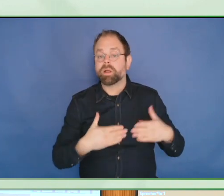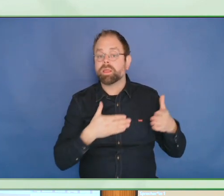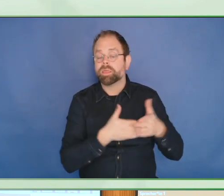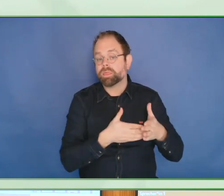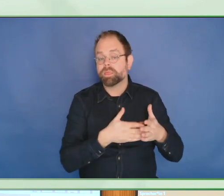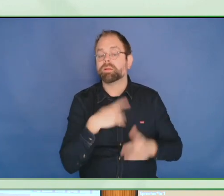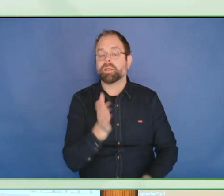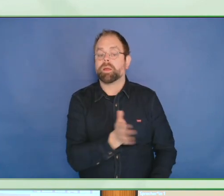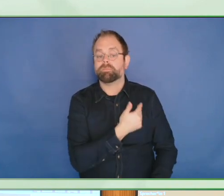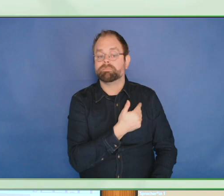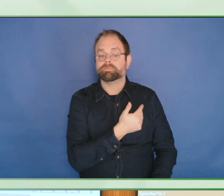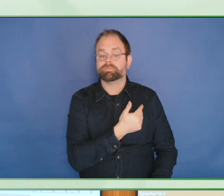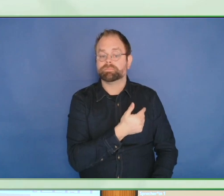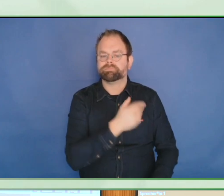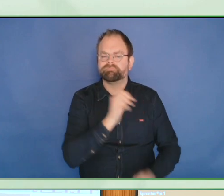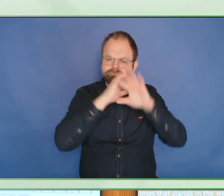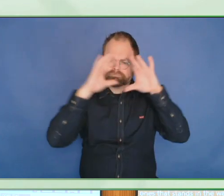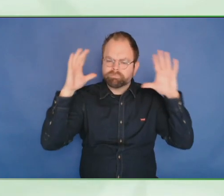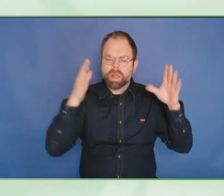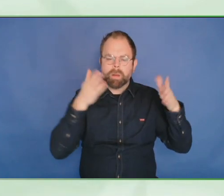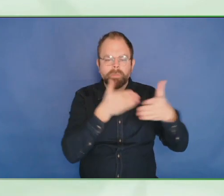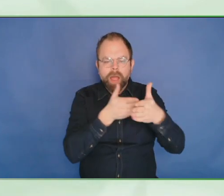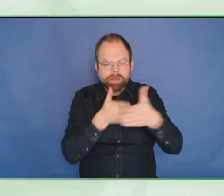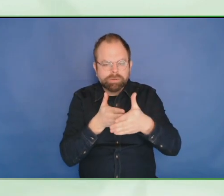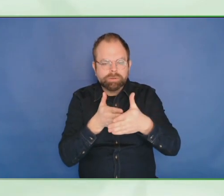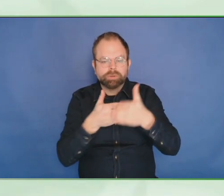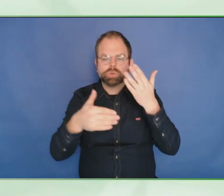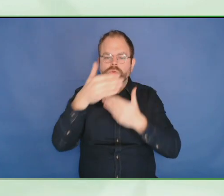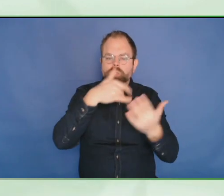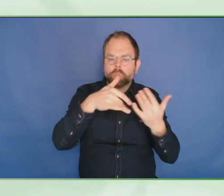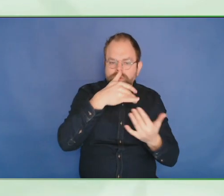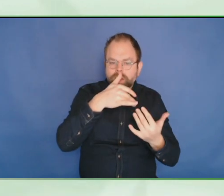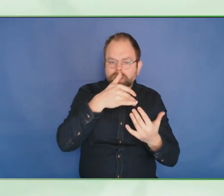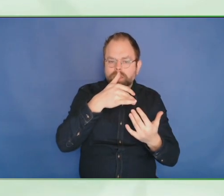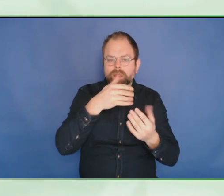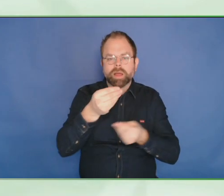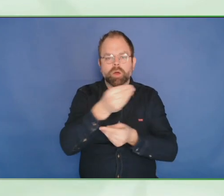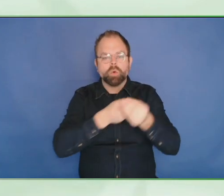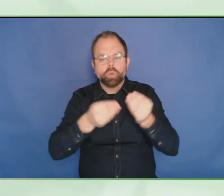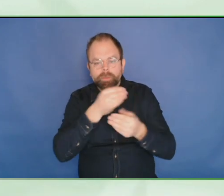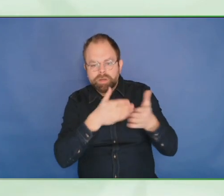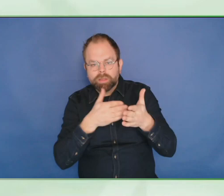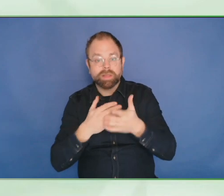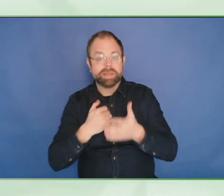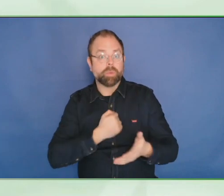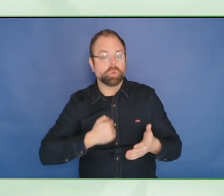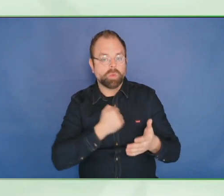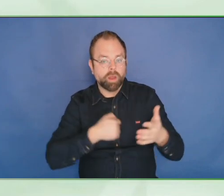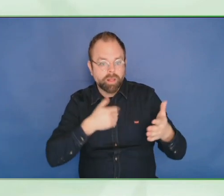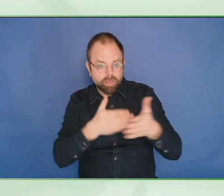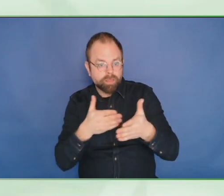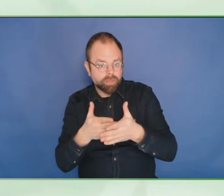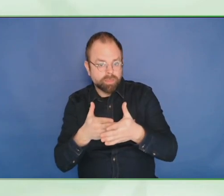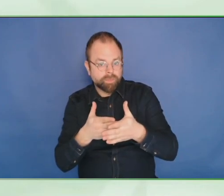So for women, many women with disabilities in Morocco, this is their daily life and their daily